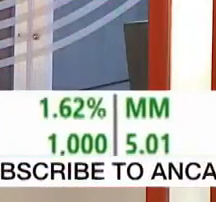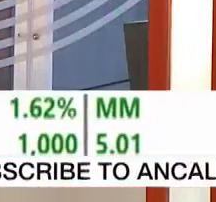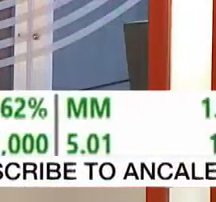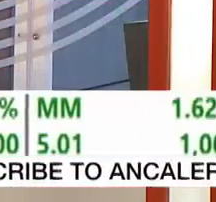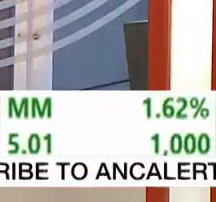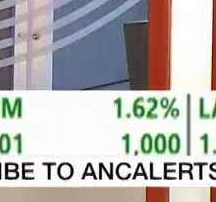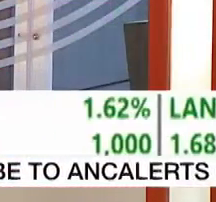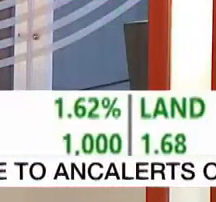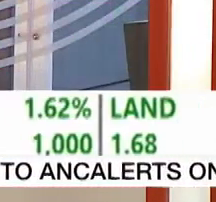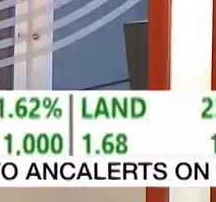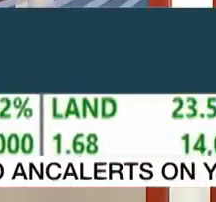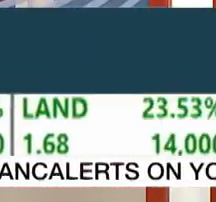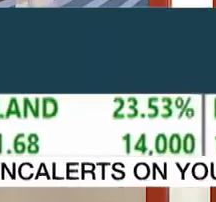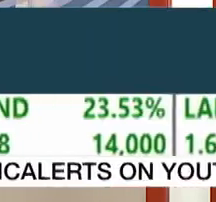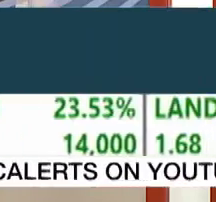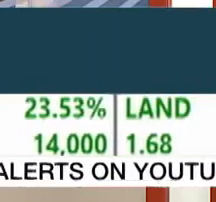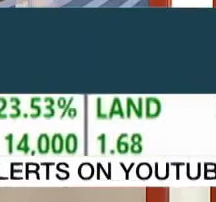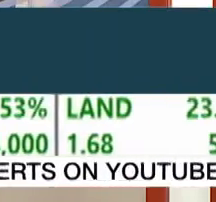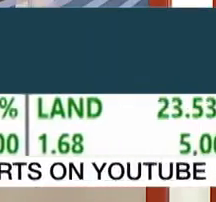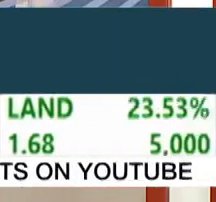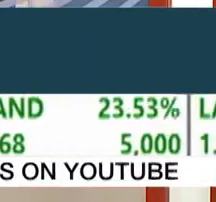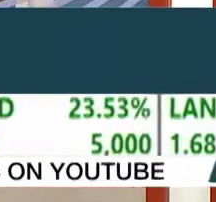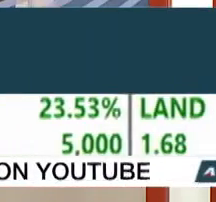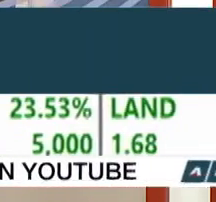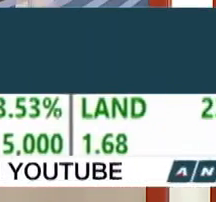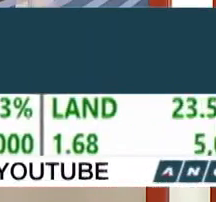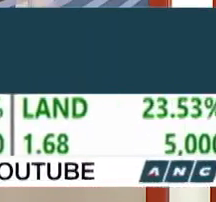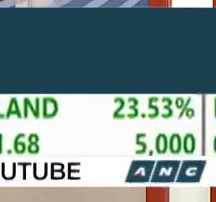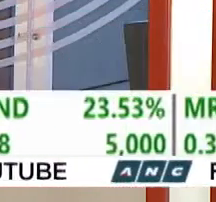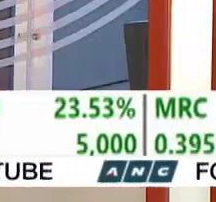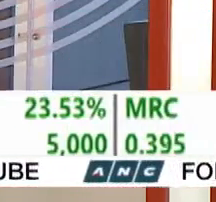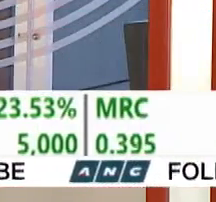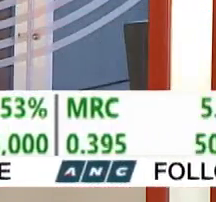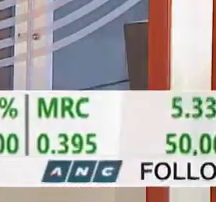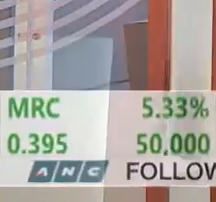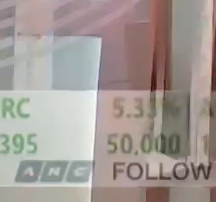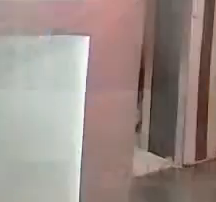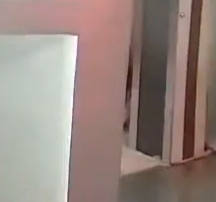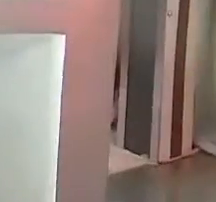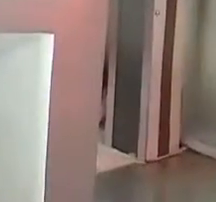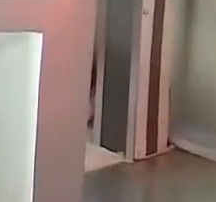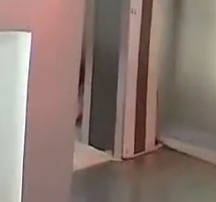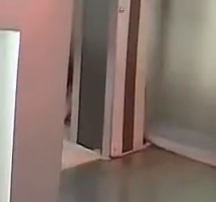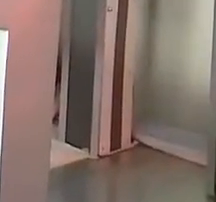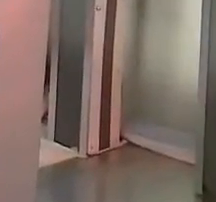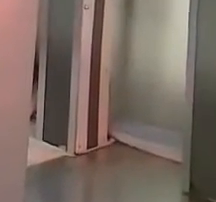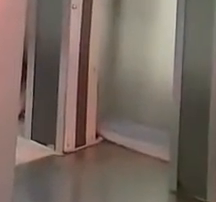Hi, I'm Carmina Constantino. Dateline Philippines begins right now.